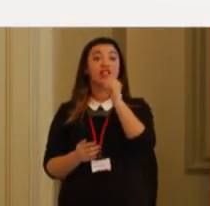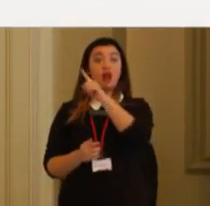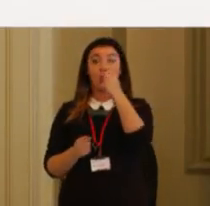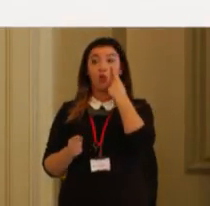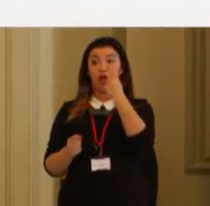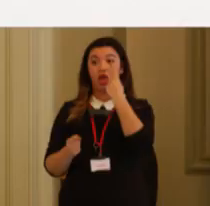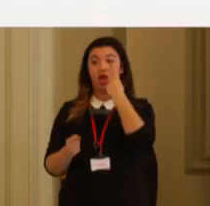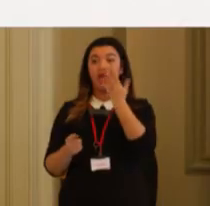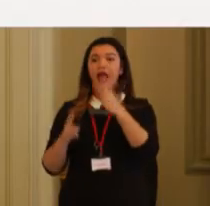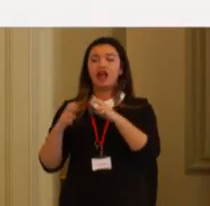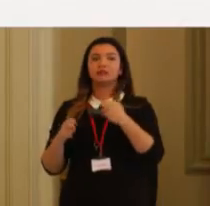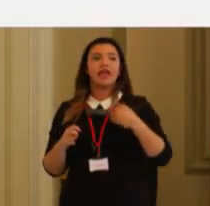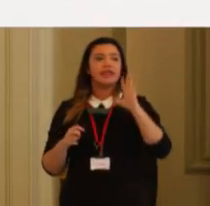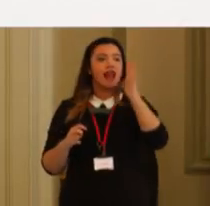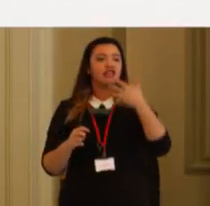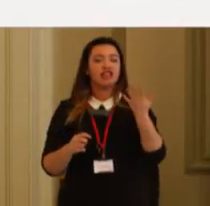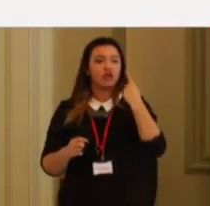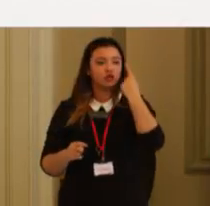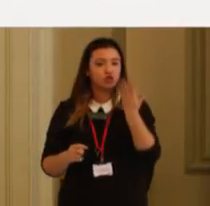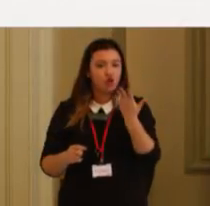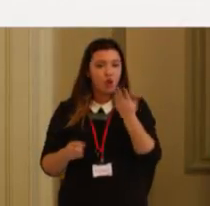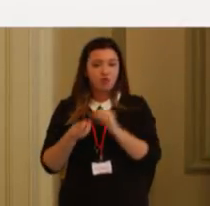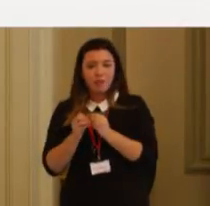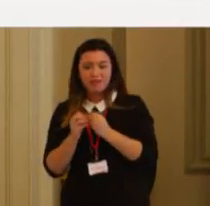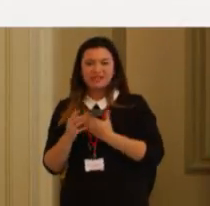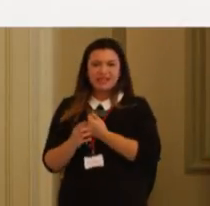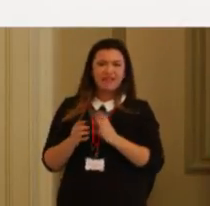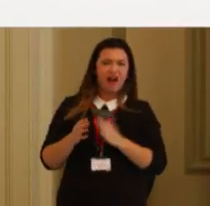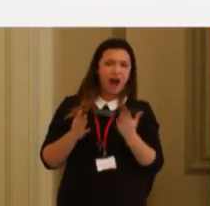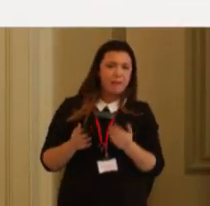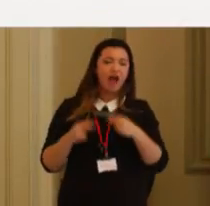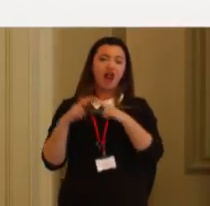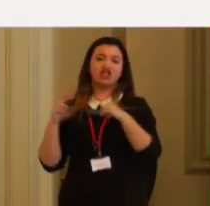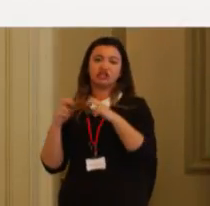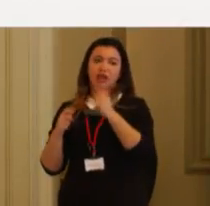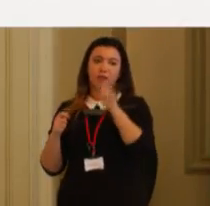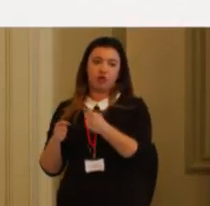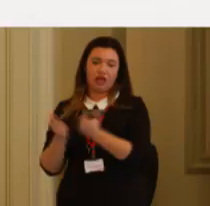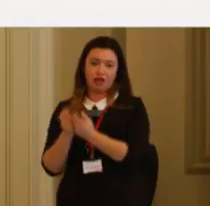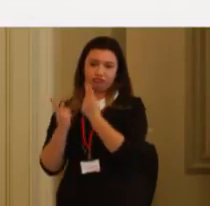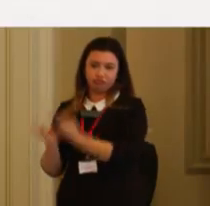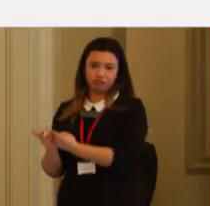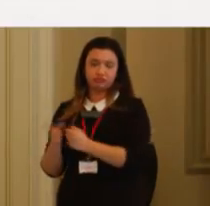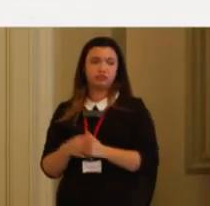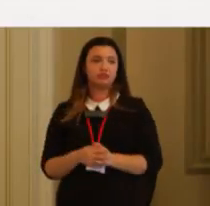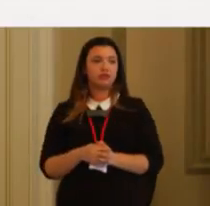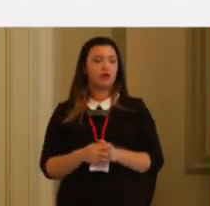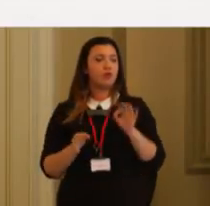jurisdictions worldwide about youth, future dreams and concerns, issues of